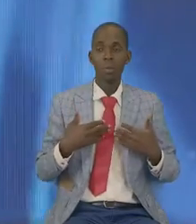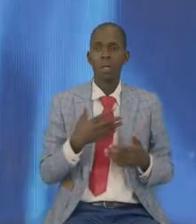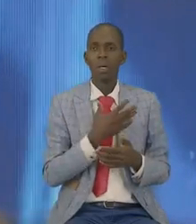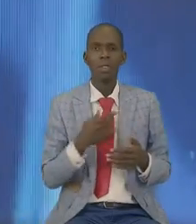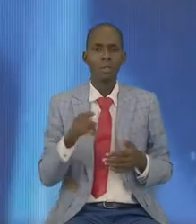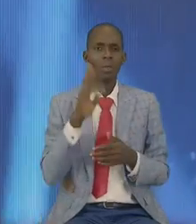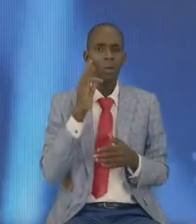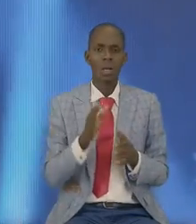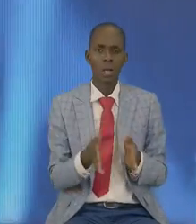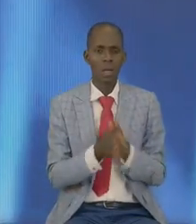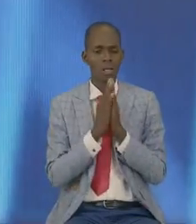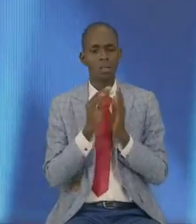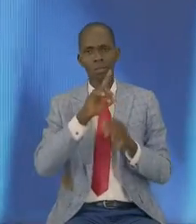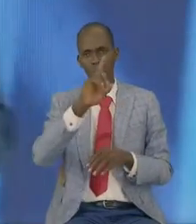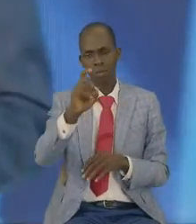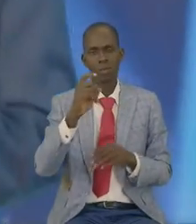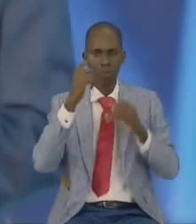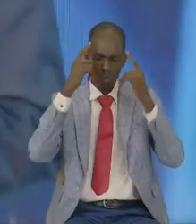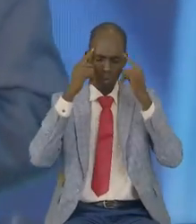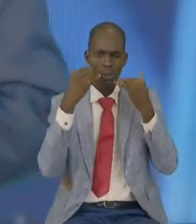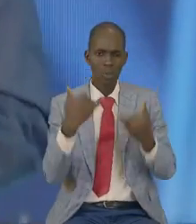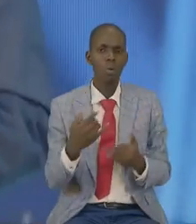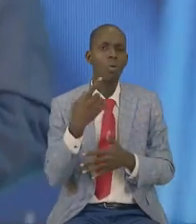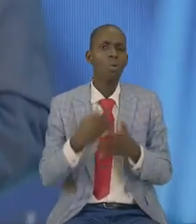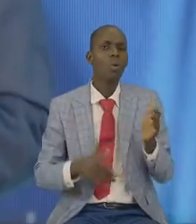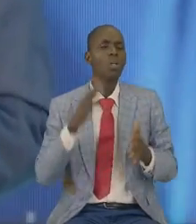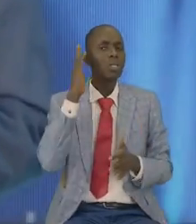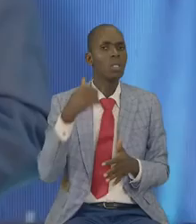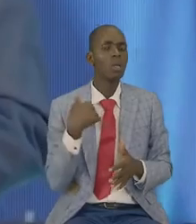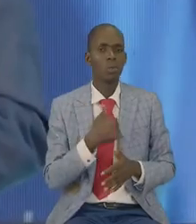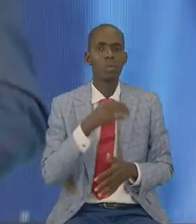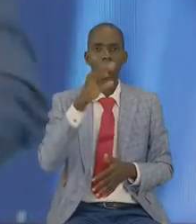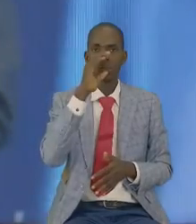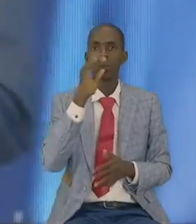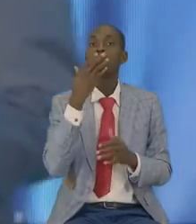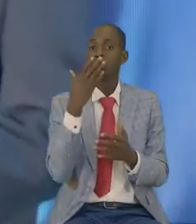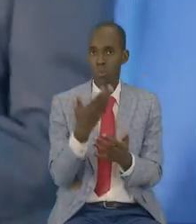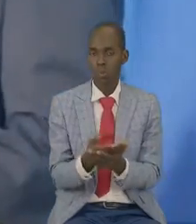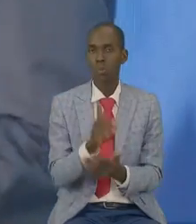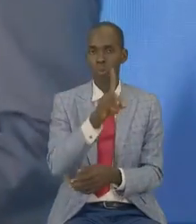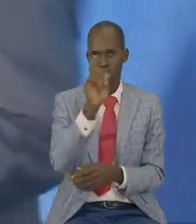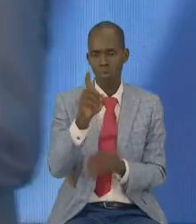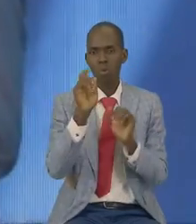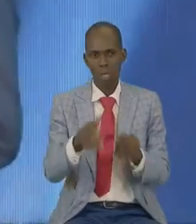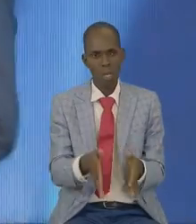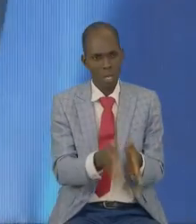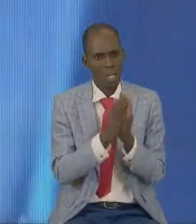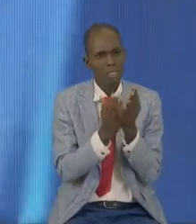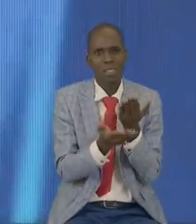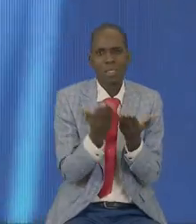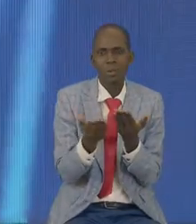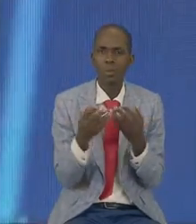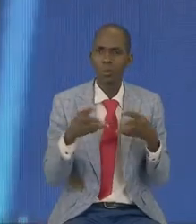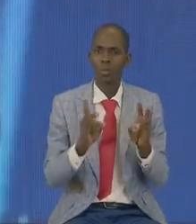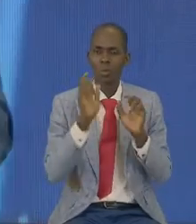asking, what shall we drink? We can ask that without murmuring. We can ask that without complaining. We can